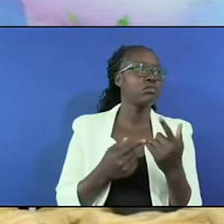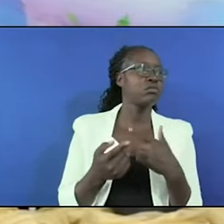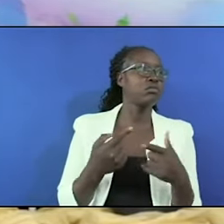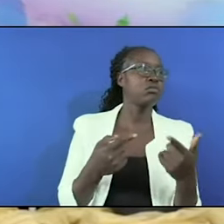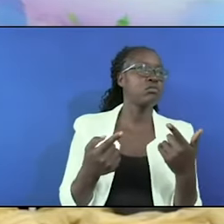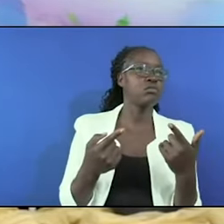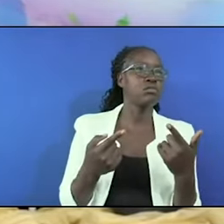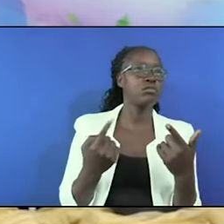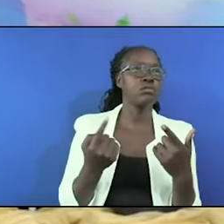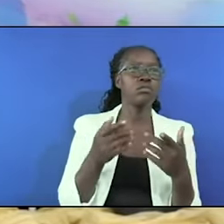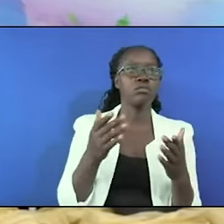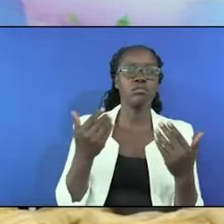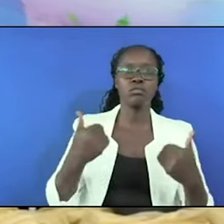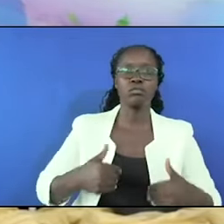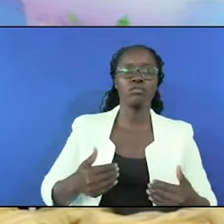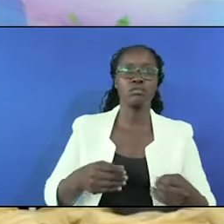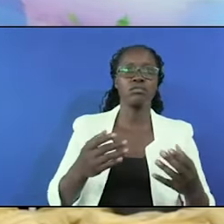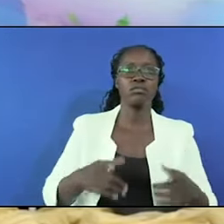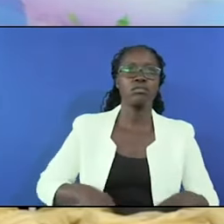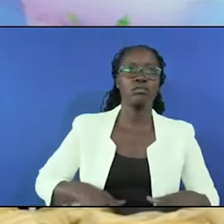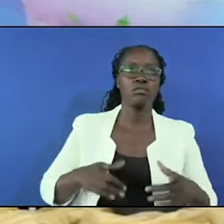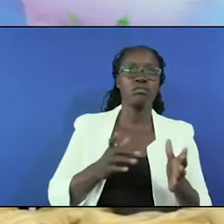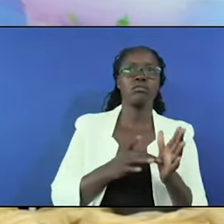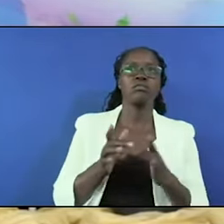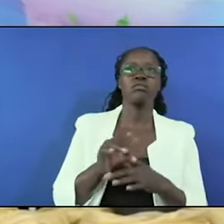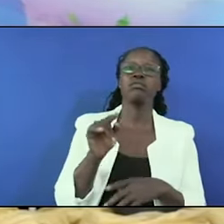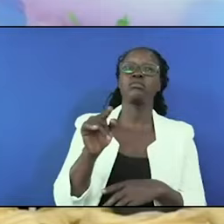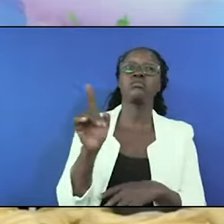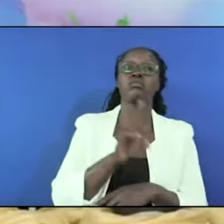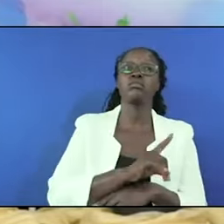I came. I was the only person who gave my life to Jesus that day.